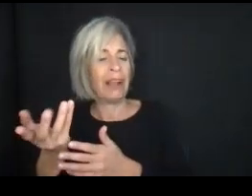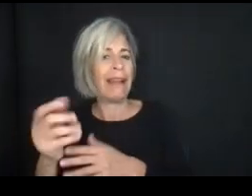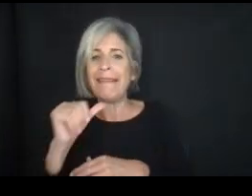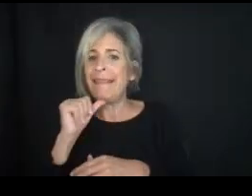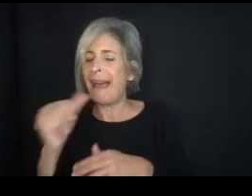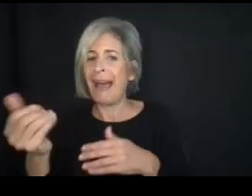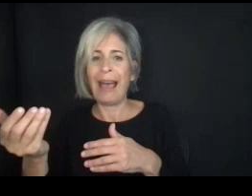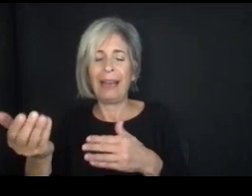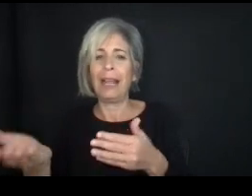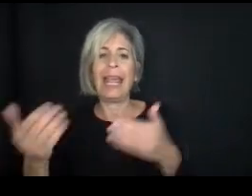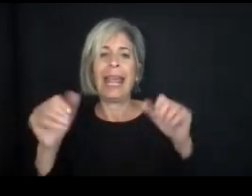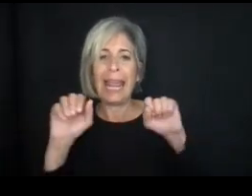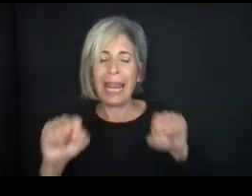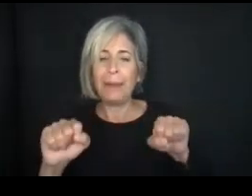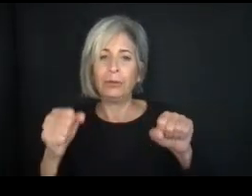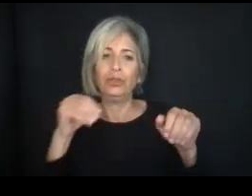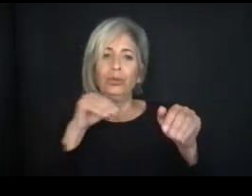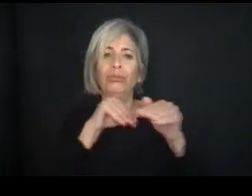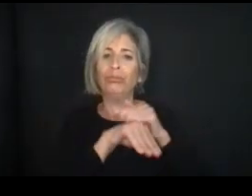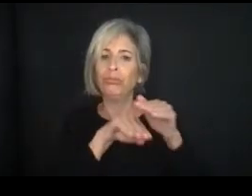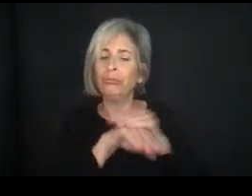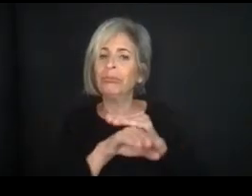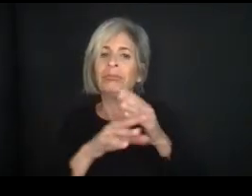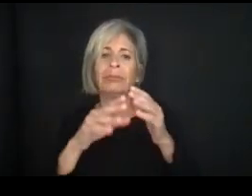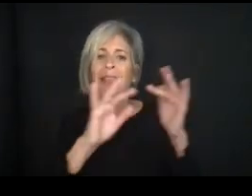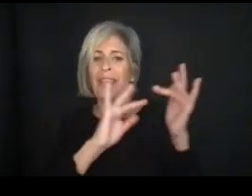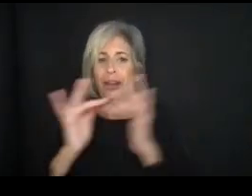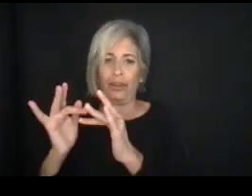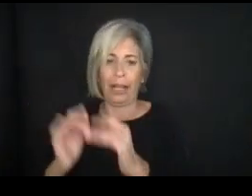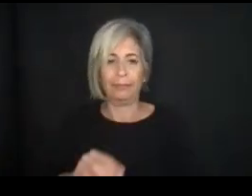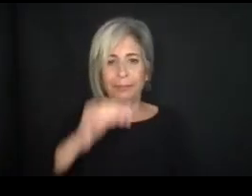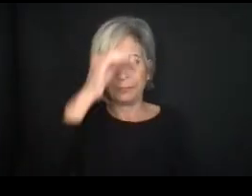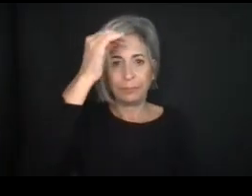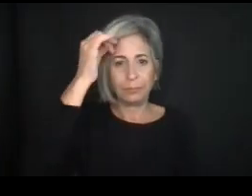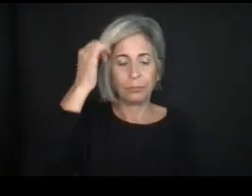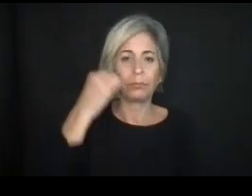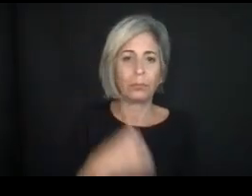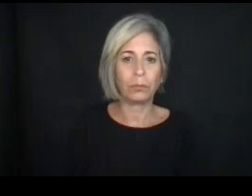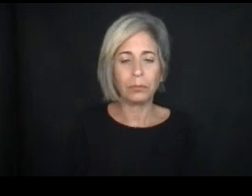underserved or unserved. Next slide.